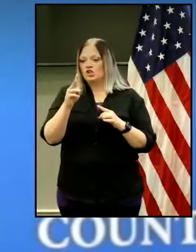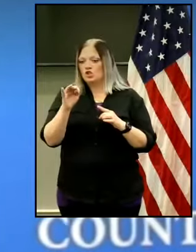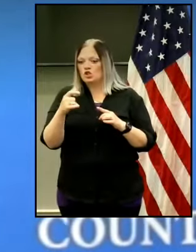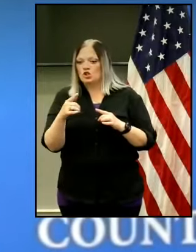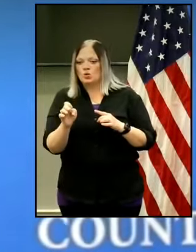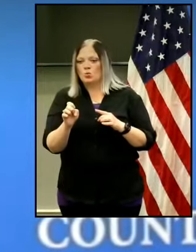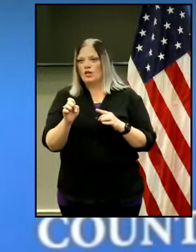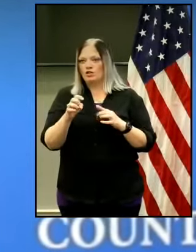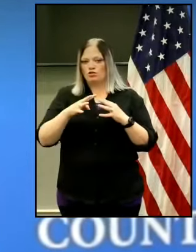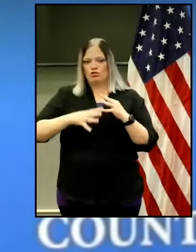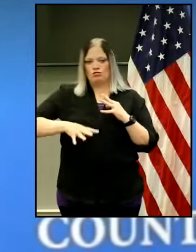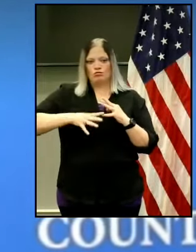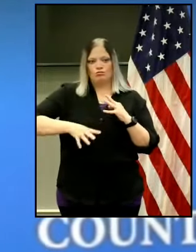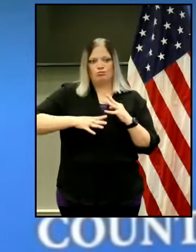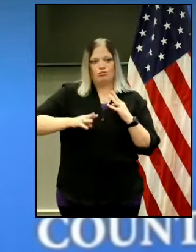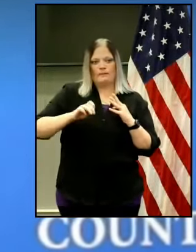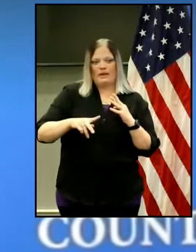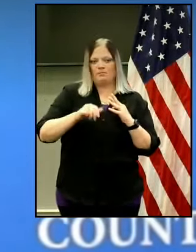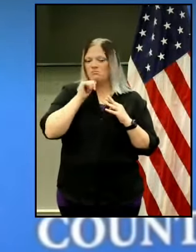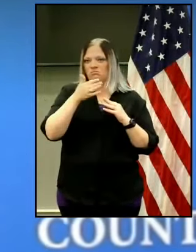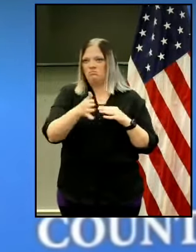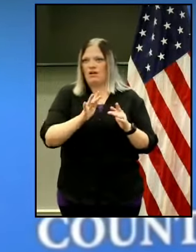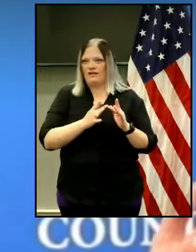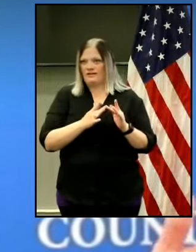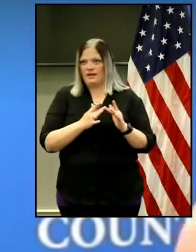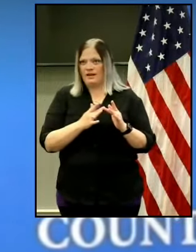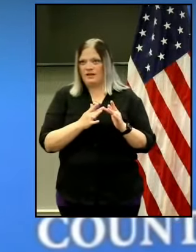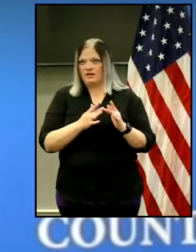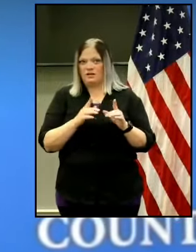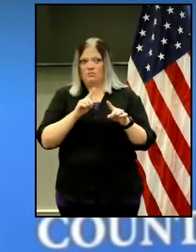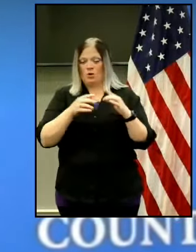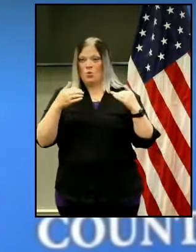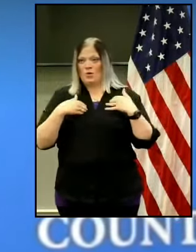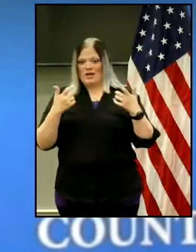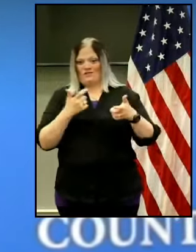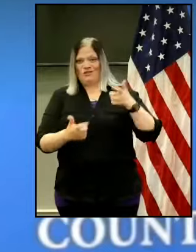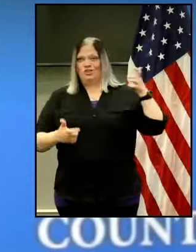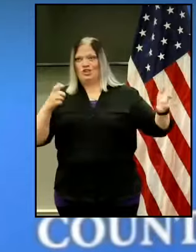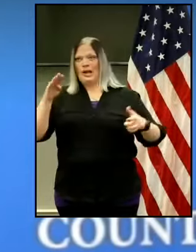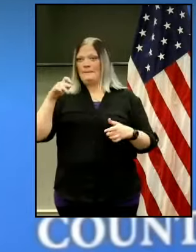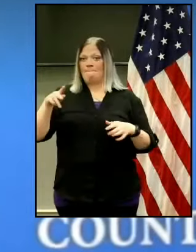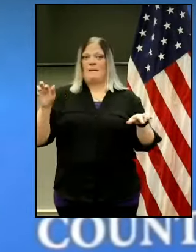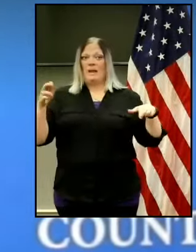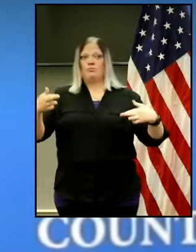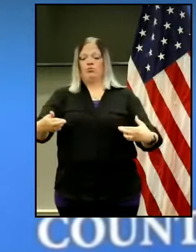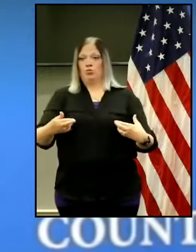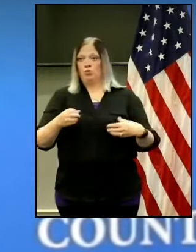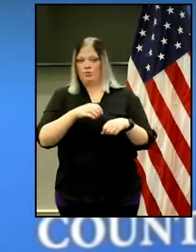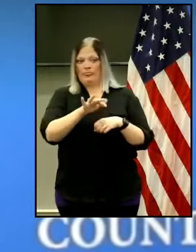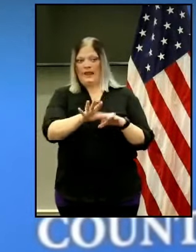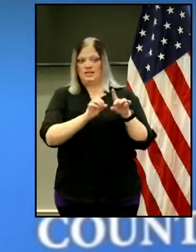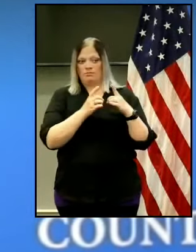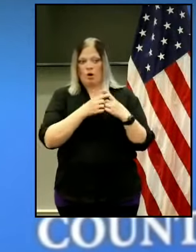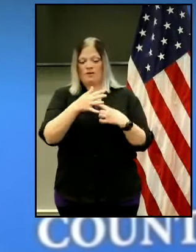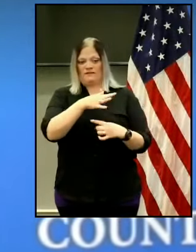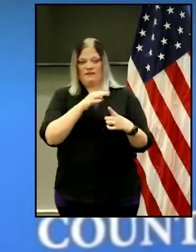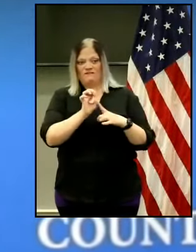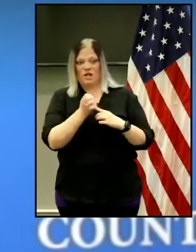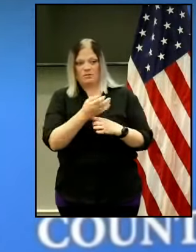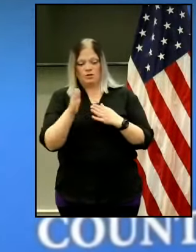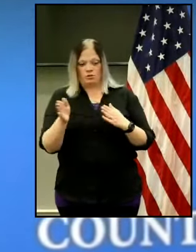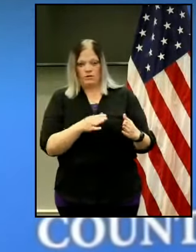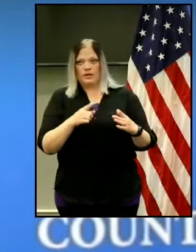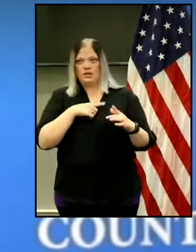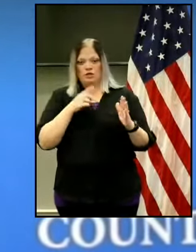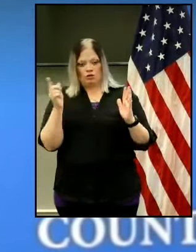map, it may not be online, and the only thing is we got a giant map room in the Department of Environment and Planning, and you have to go through the map room and